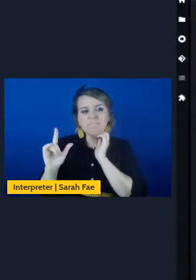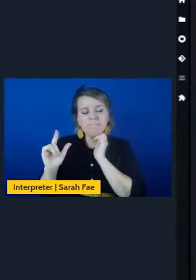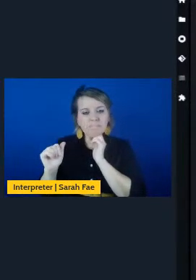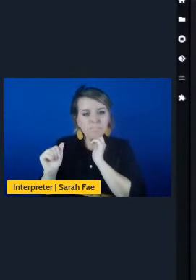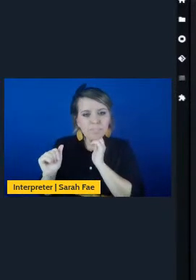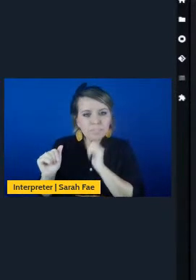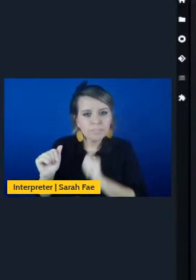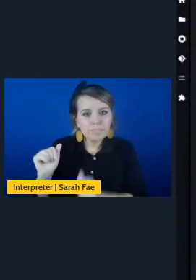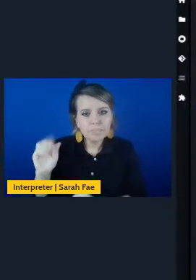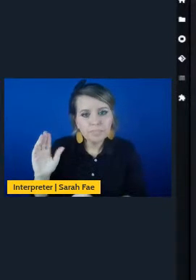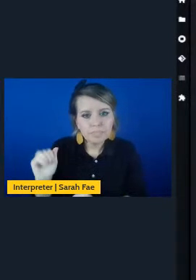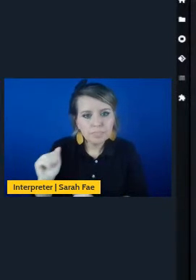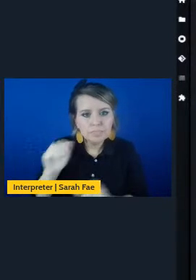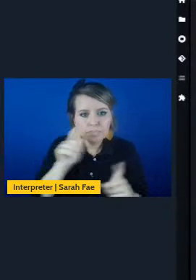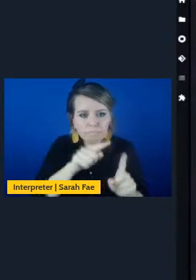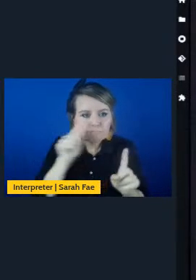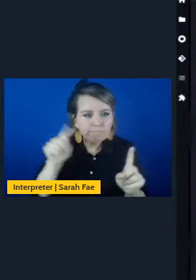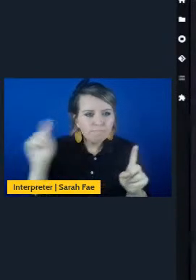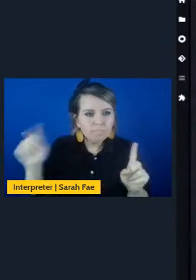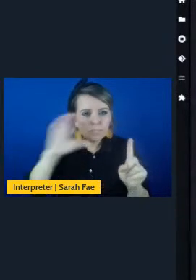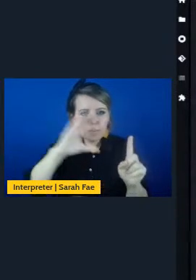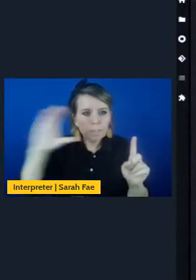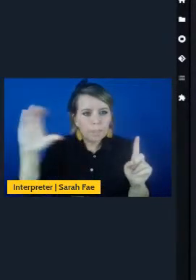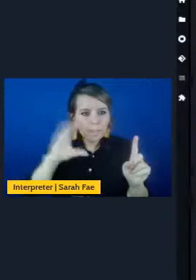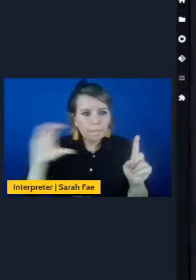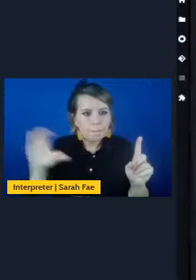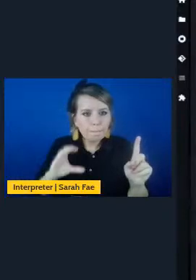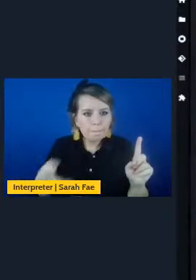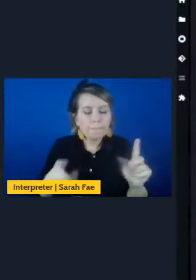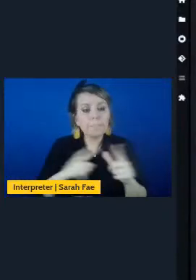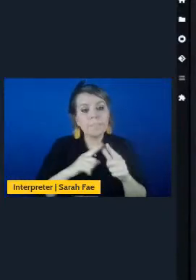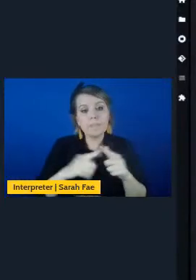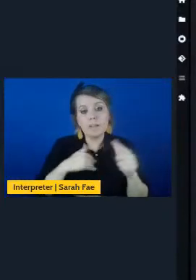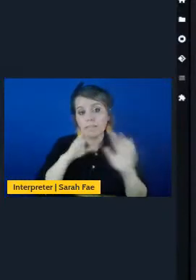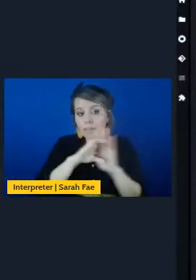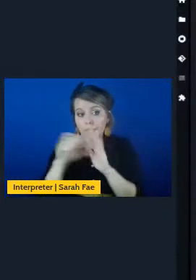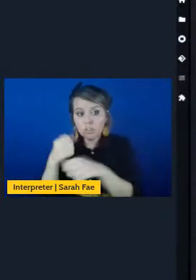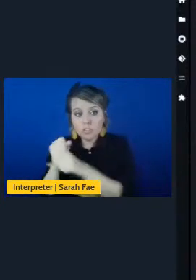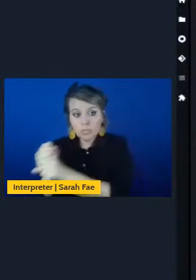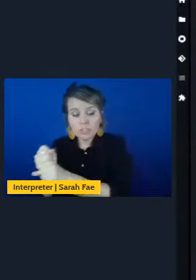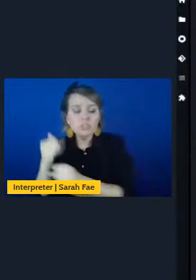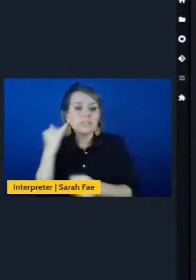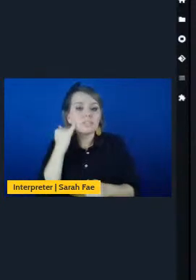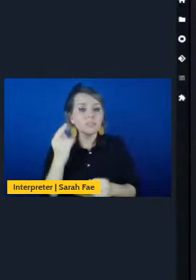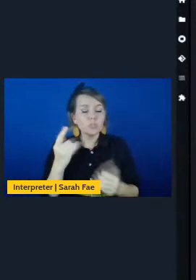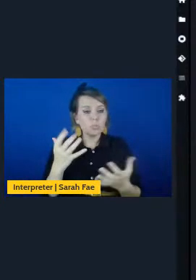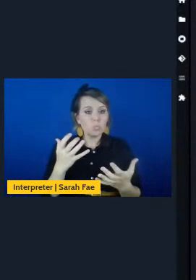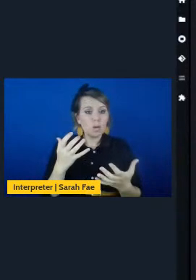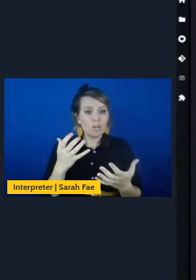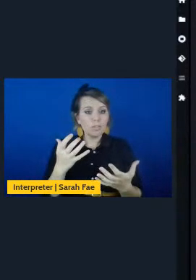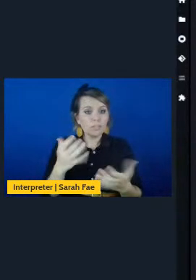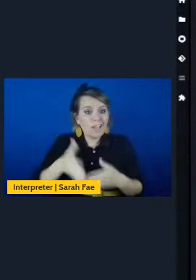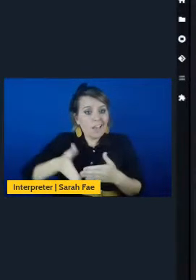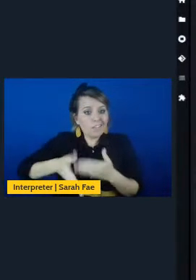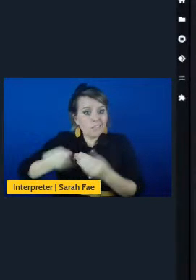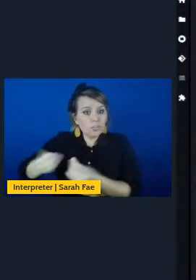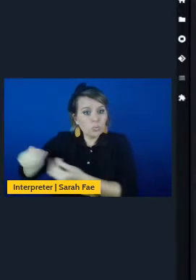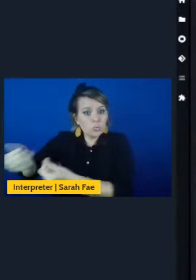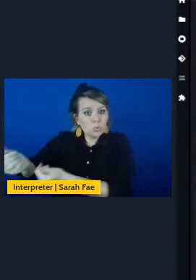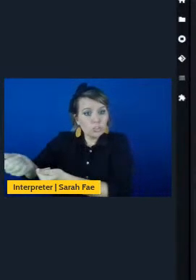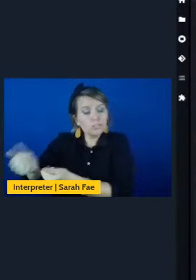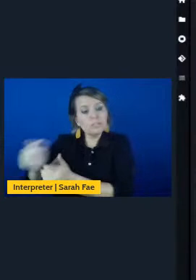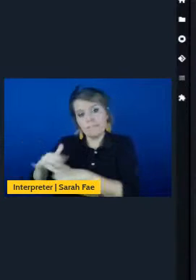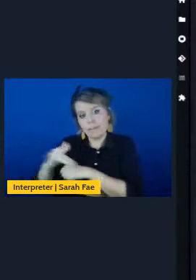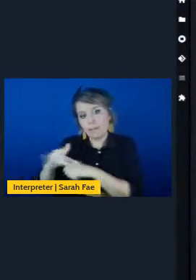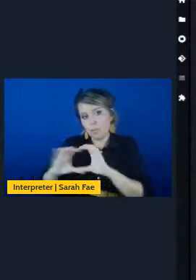Family, Cohere command is here. And then we have image generation. And then if you're looking for end-to-end solutions, that is available here